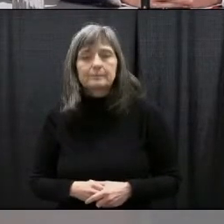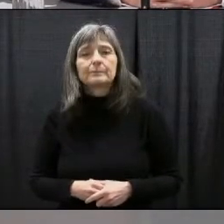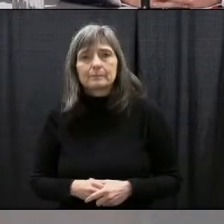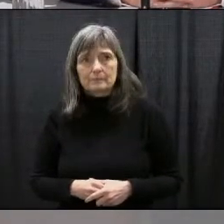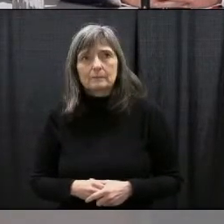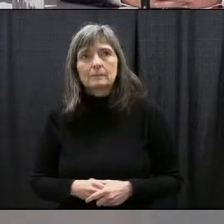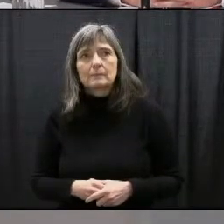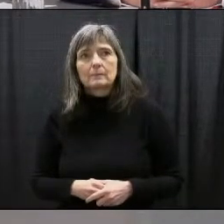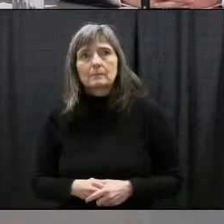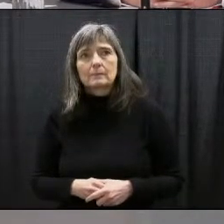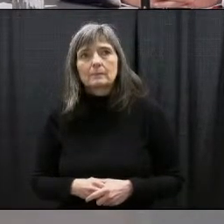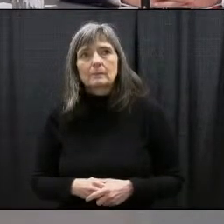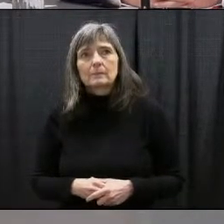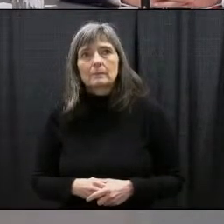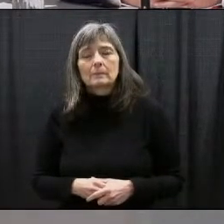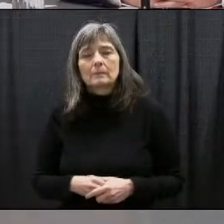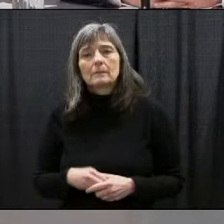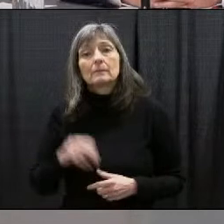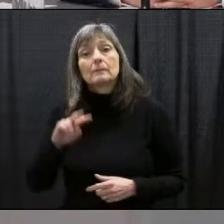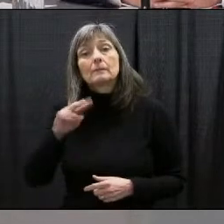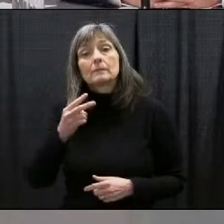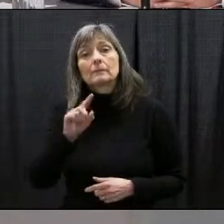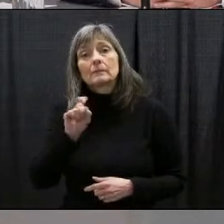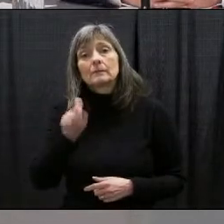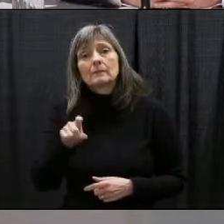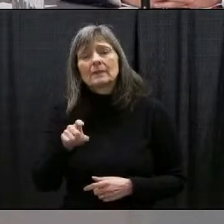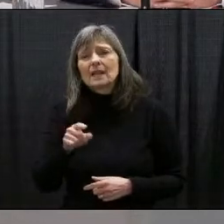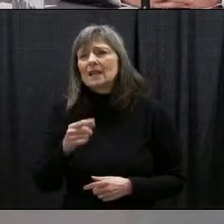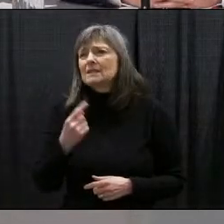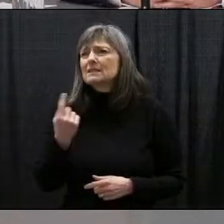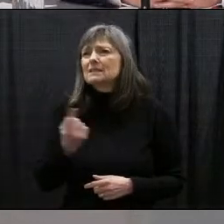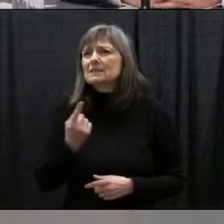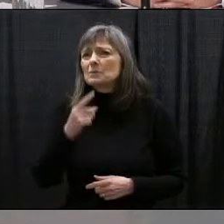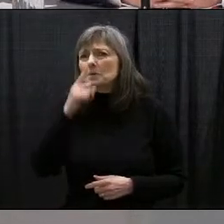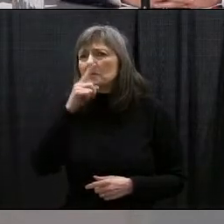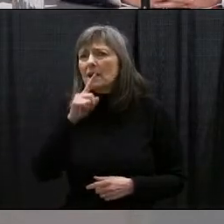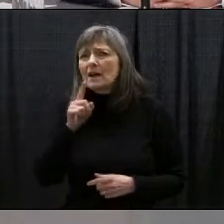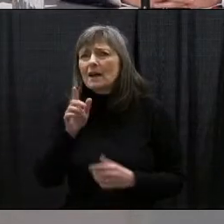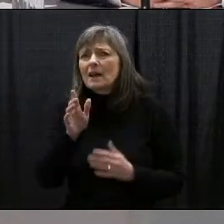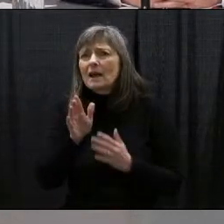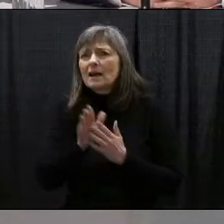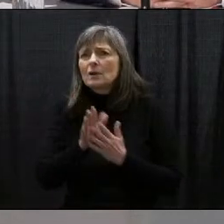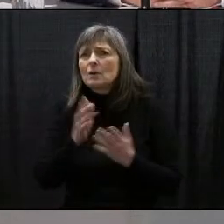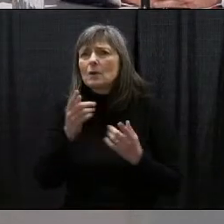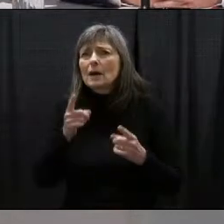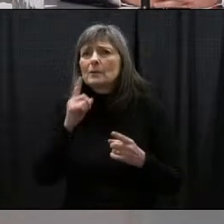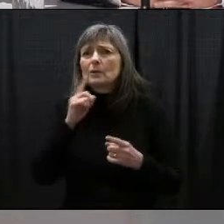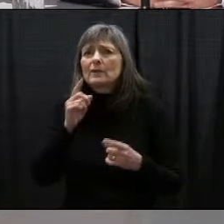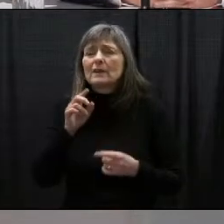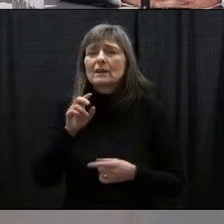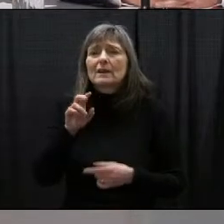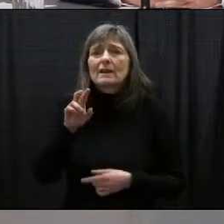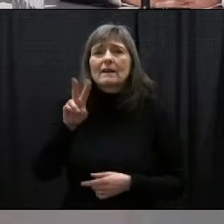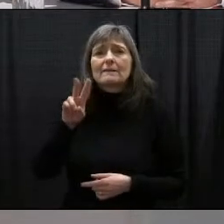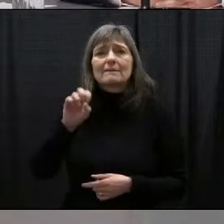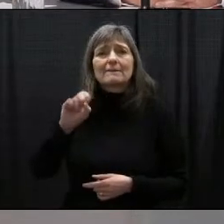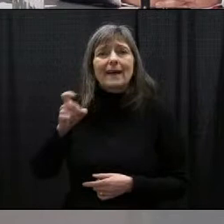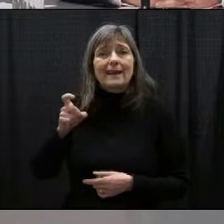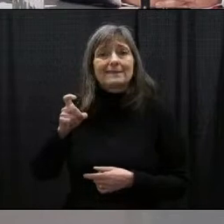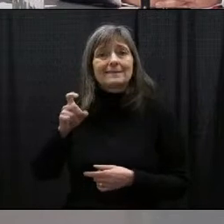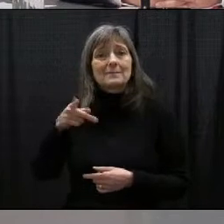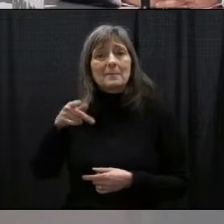Thank you. And I'm not sure who wants to answer this one, but could somebody expand on what's going to happen to the vax pass over the next few